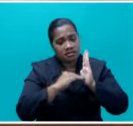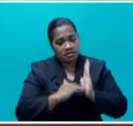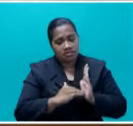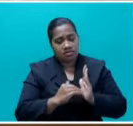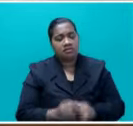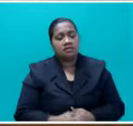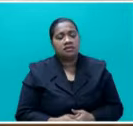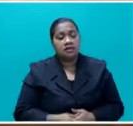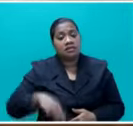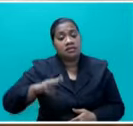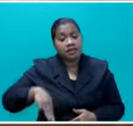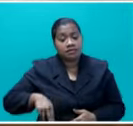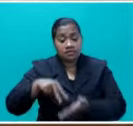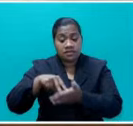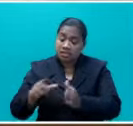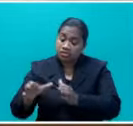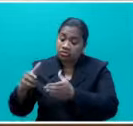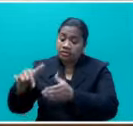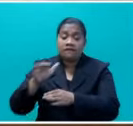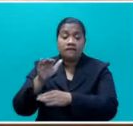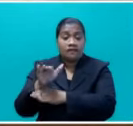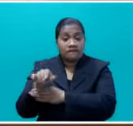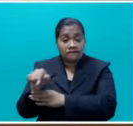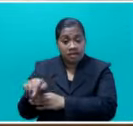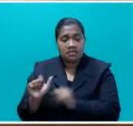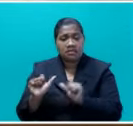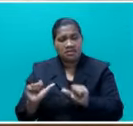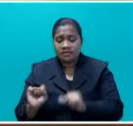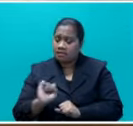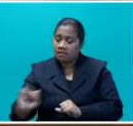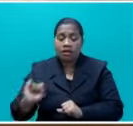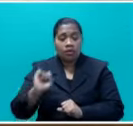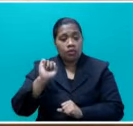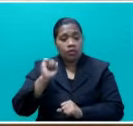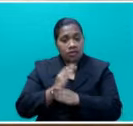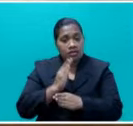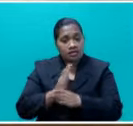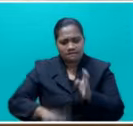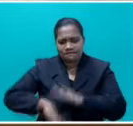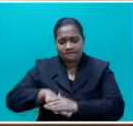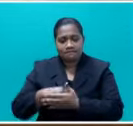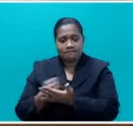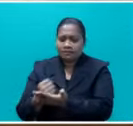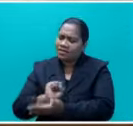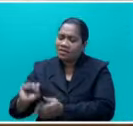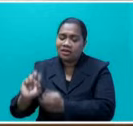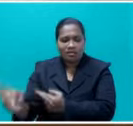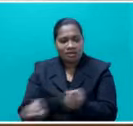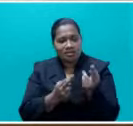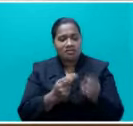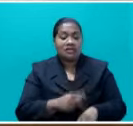thank the chair and members of the Standing Committee for Foreign Affairs and Defence for their work and fully support their recommendation that